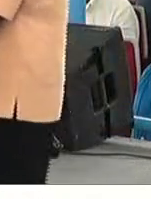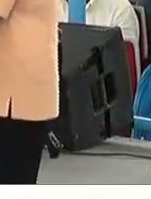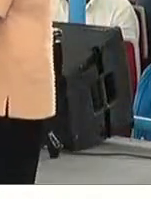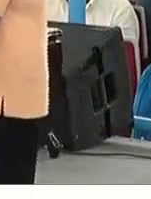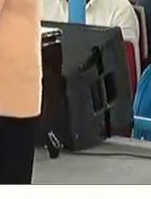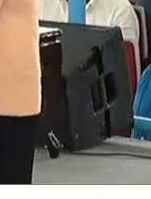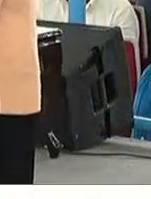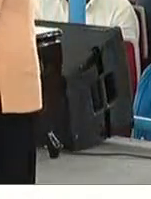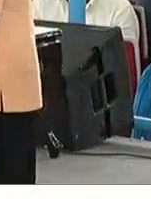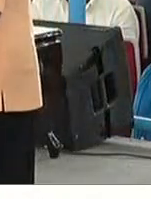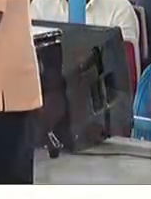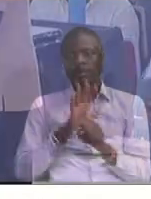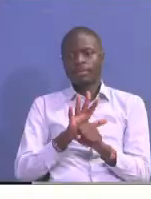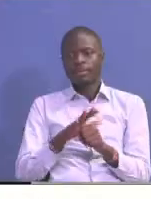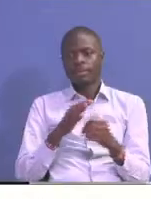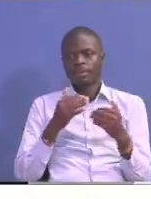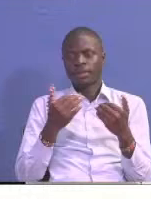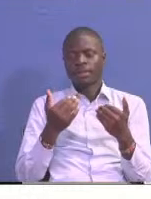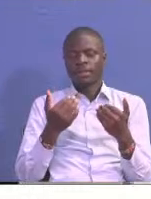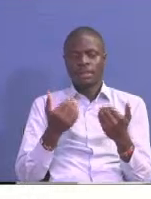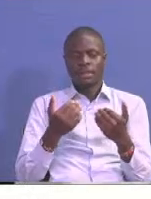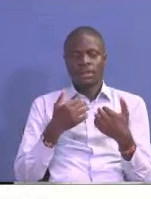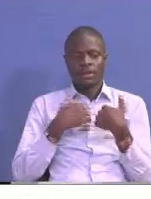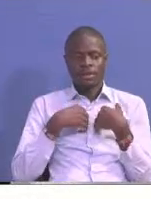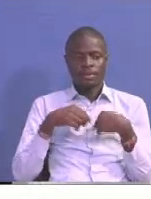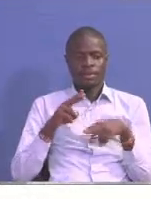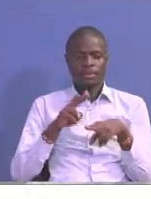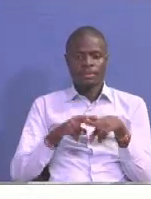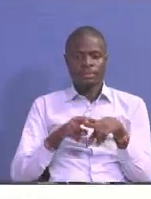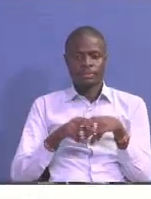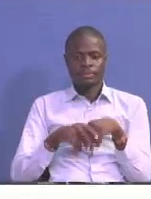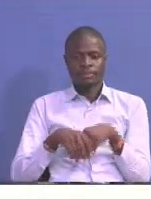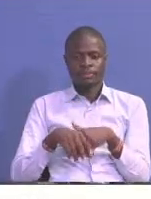thank you very much. You may now have your seat.